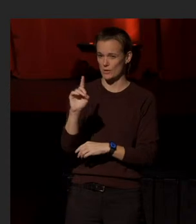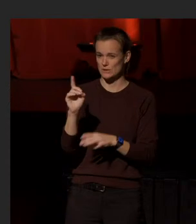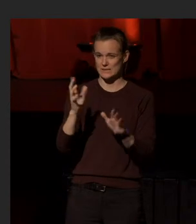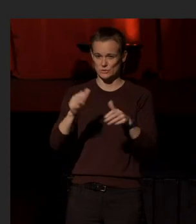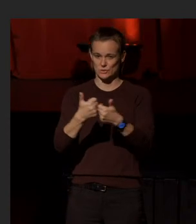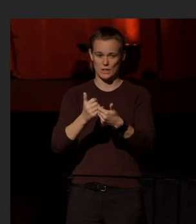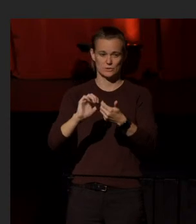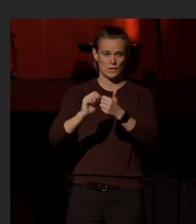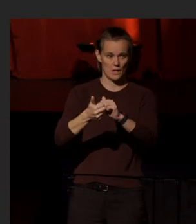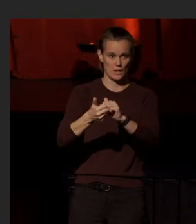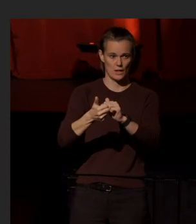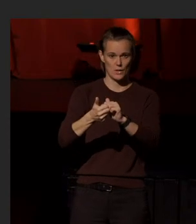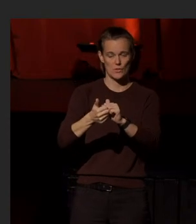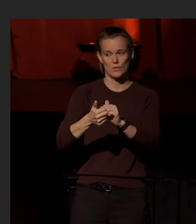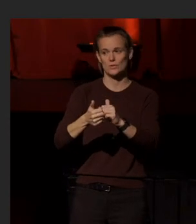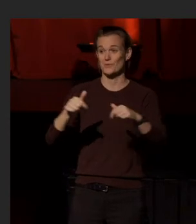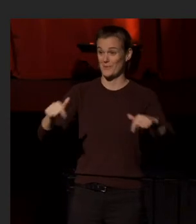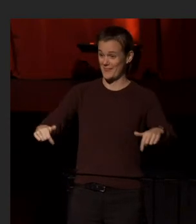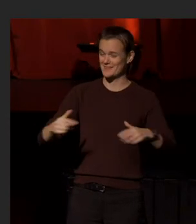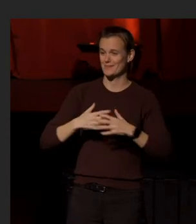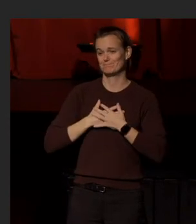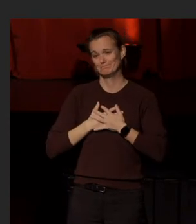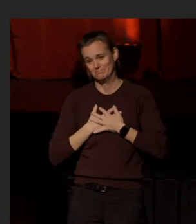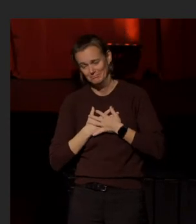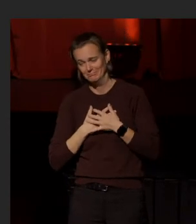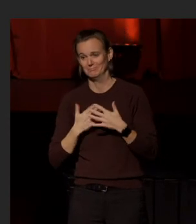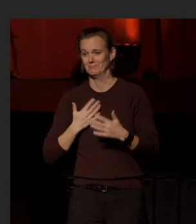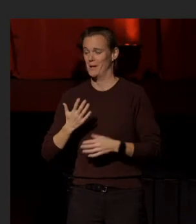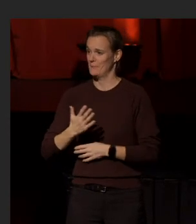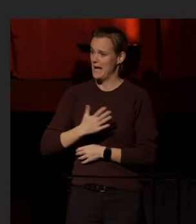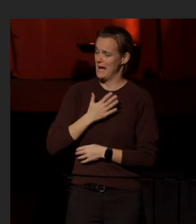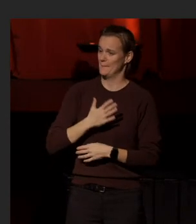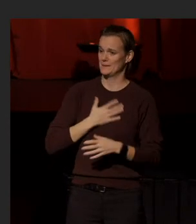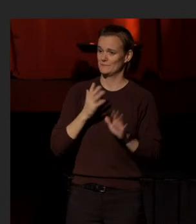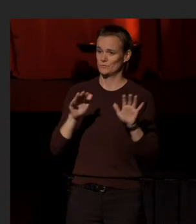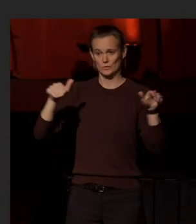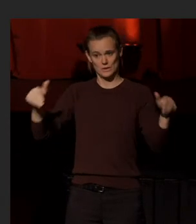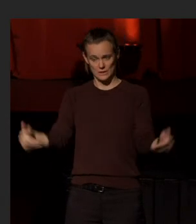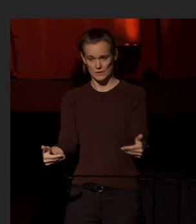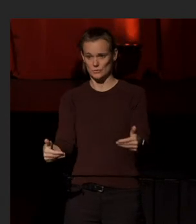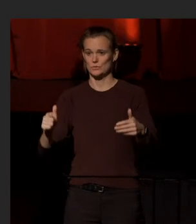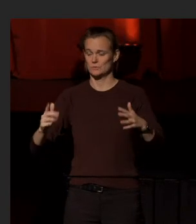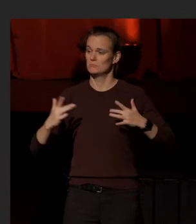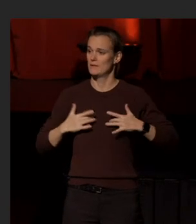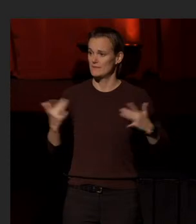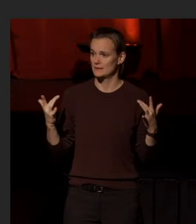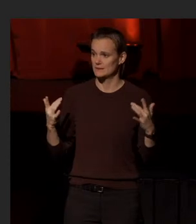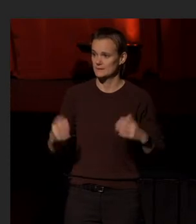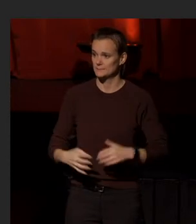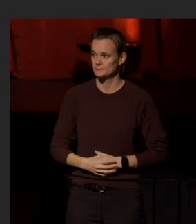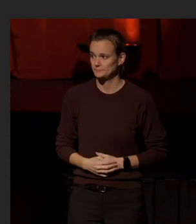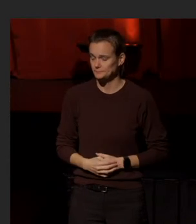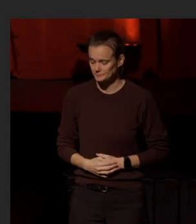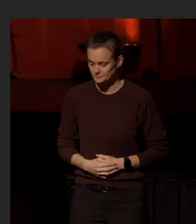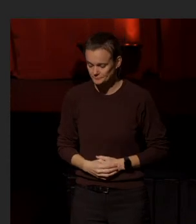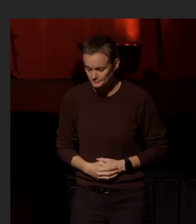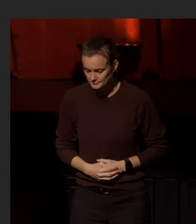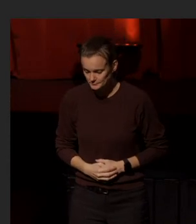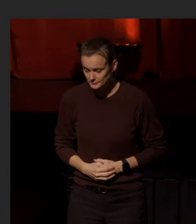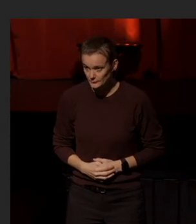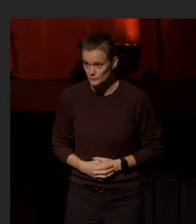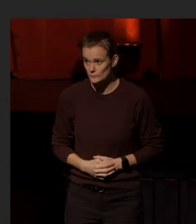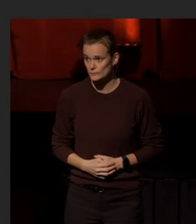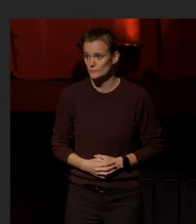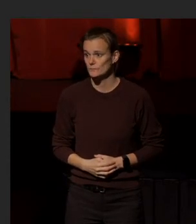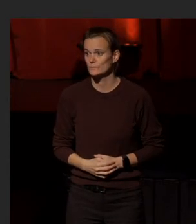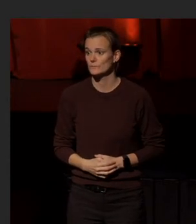it's a particular pleasure for me tonight to be able to be charged with introducing this year's lecture. It's a special pleasure